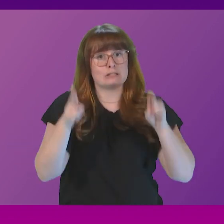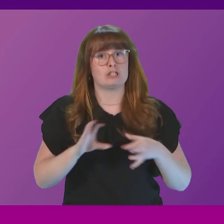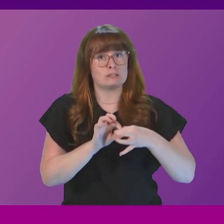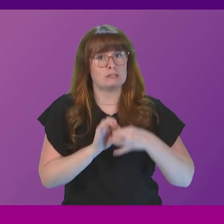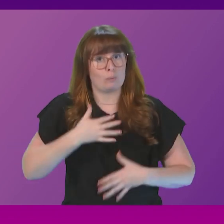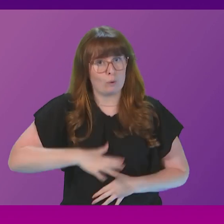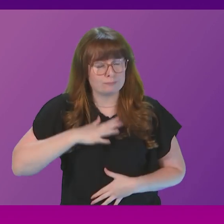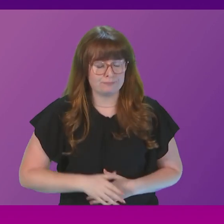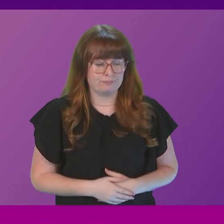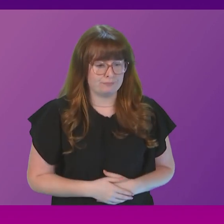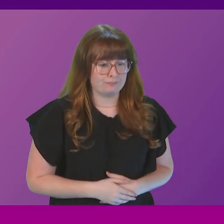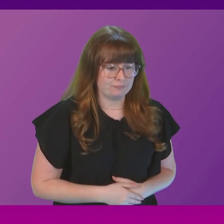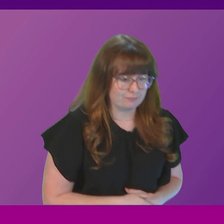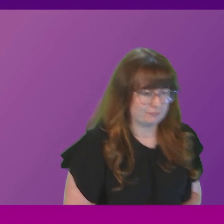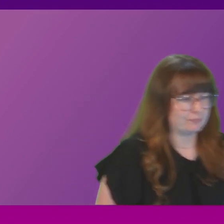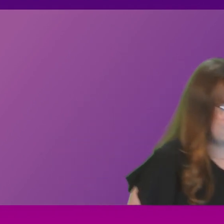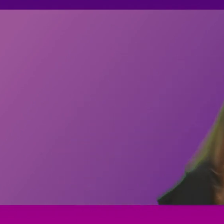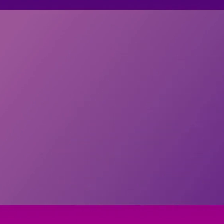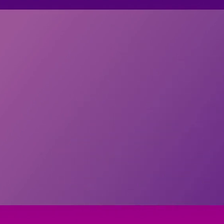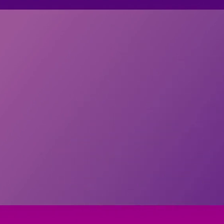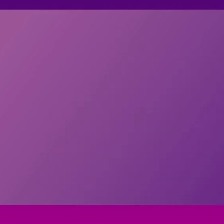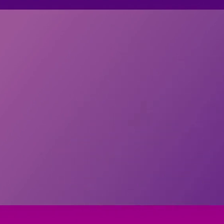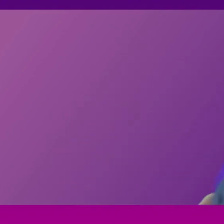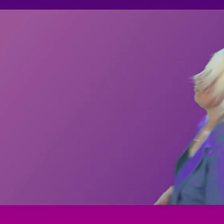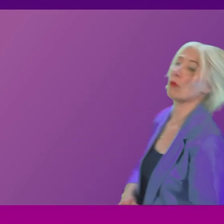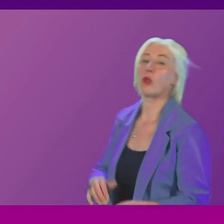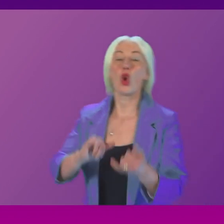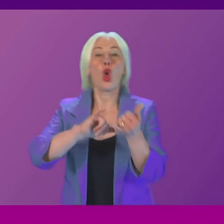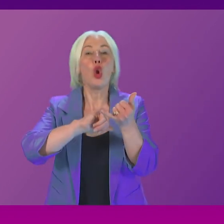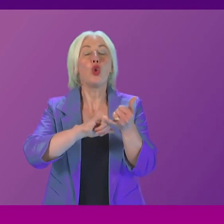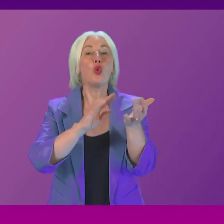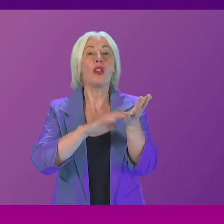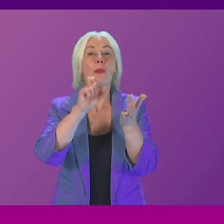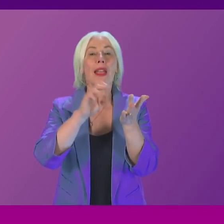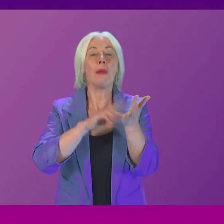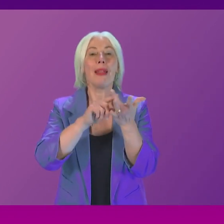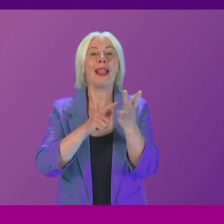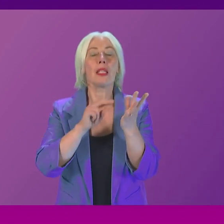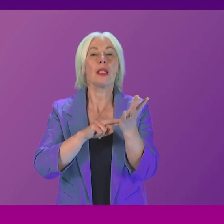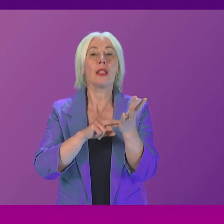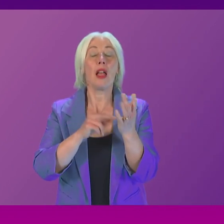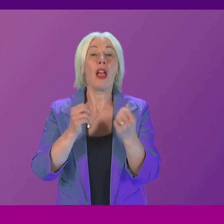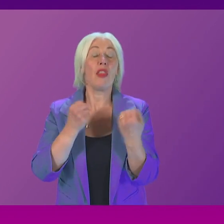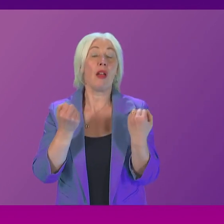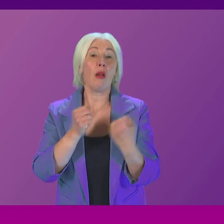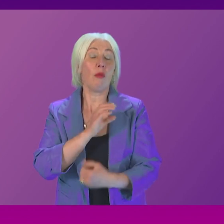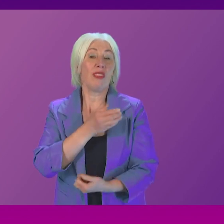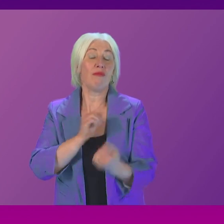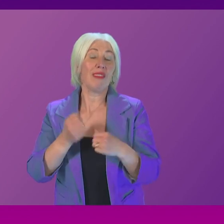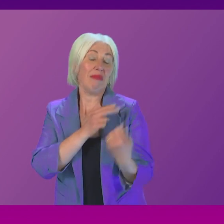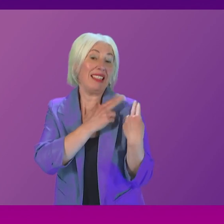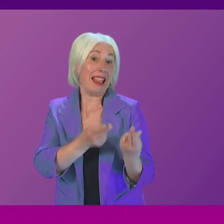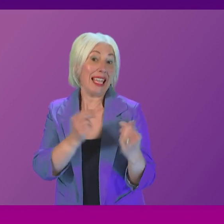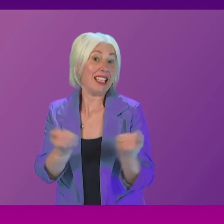you. Thank you. I'm now going to call Stuart McMillan, Convener of the Delegated Powers and Law Reform Committee. Stuart. Thank you very much, Presiding Officer.